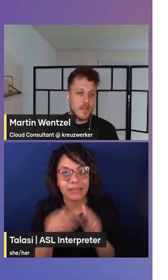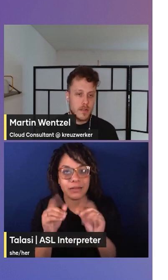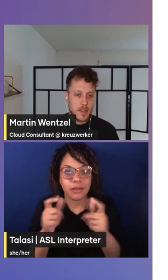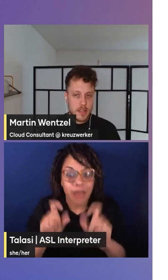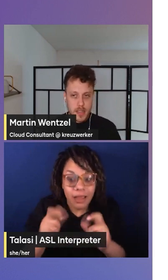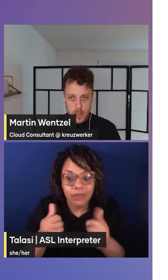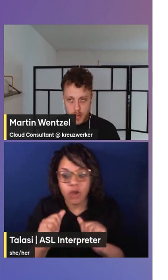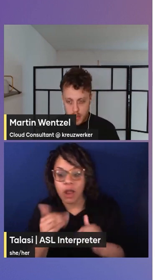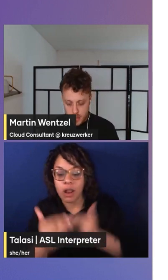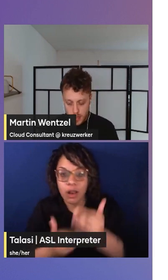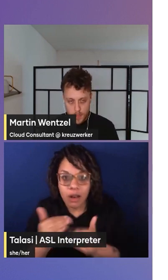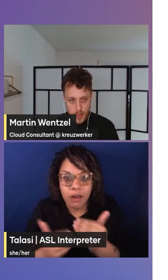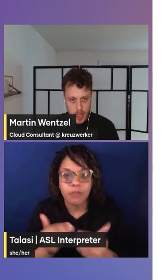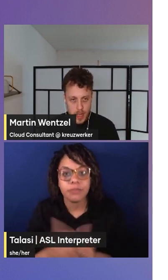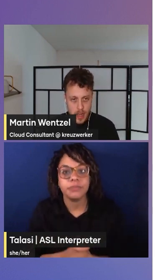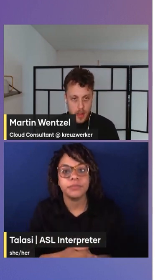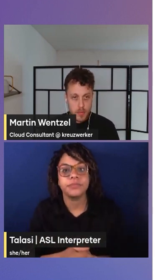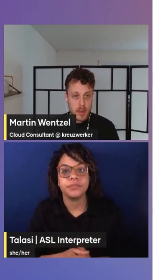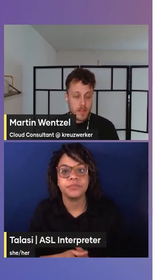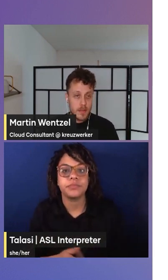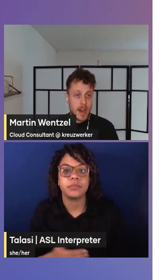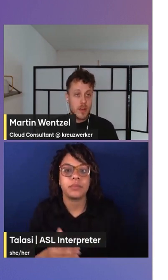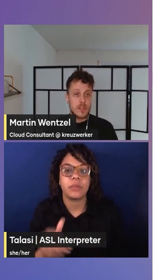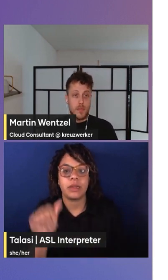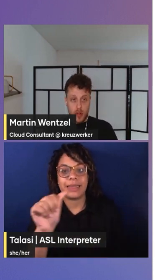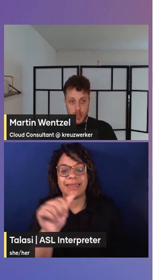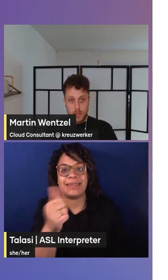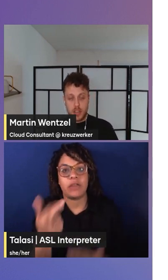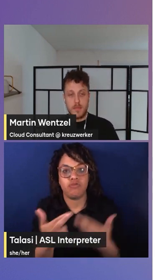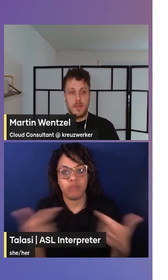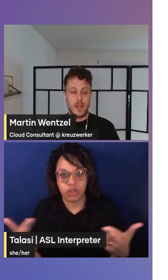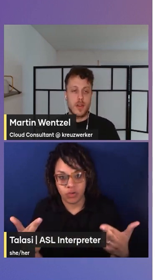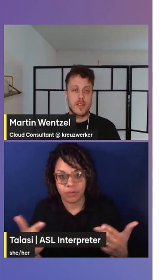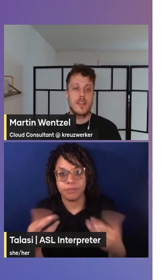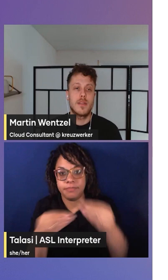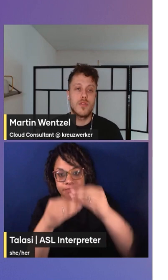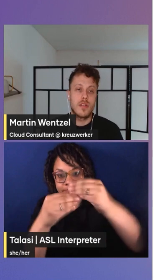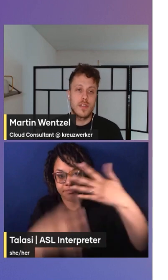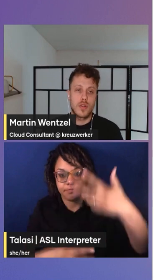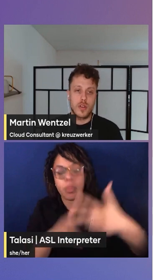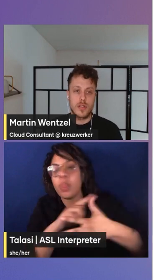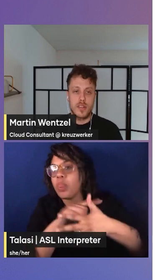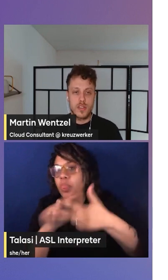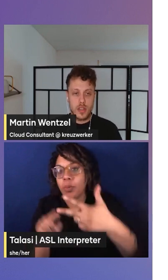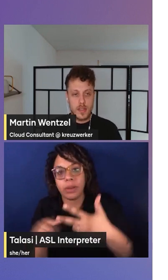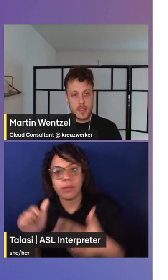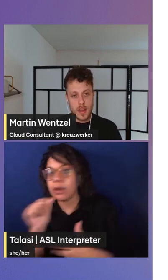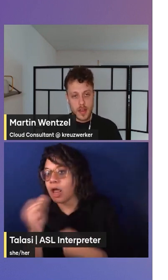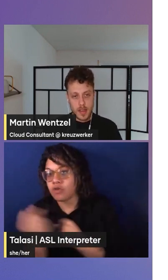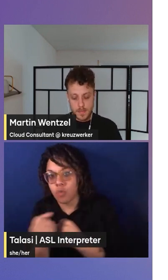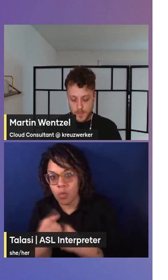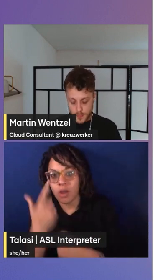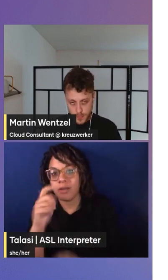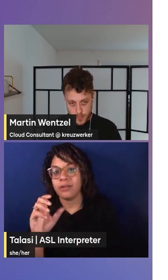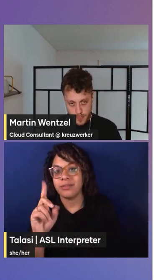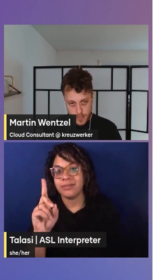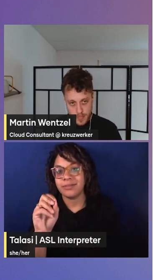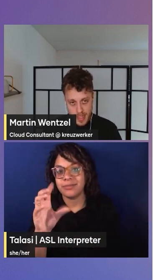do have our 10 resources. 3 of them are not supported in Podman because they are more of a Docker service